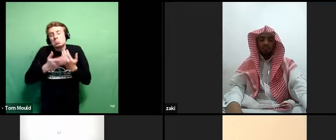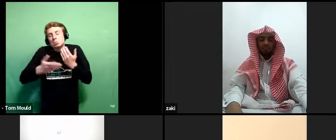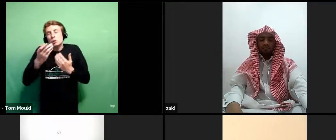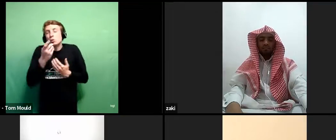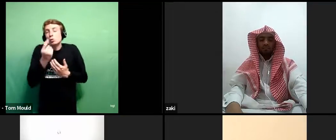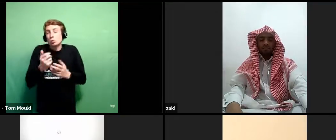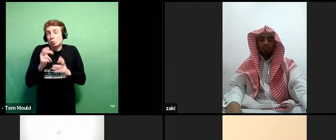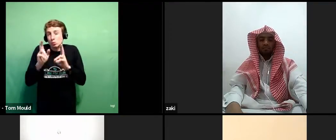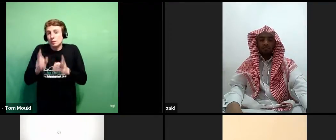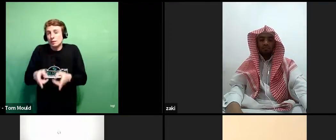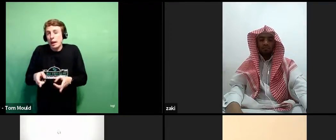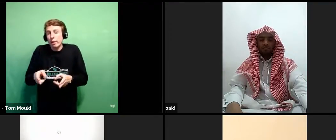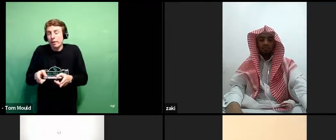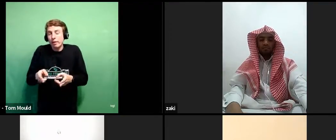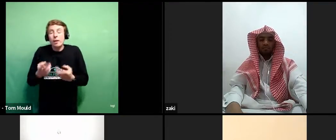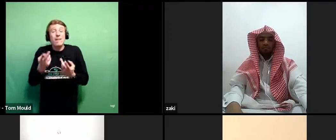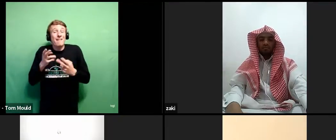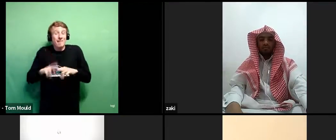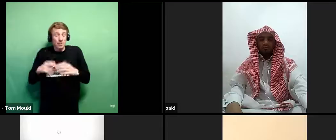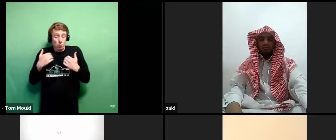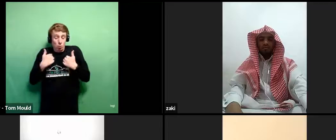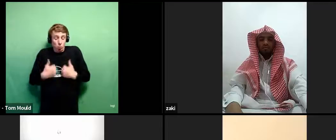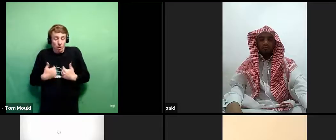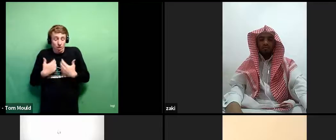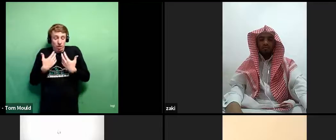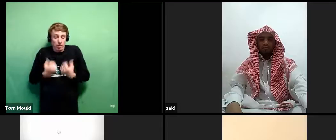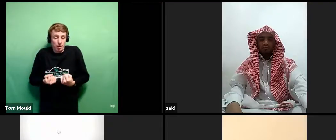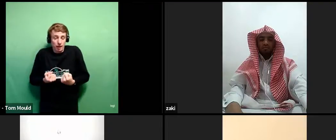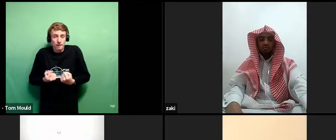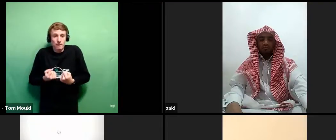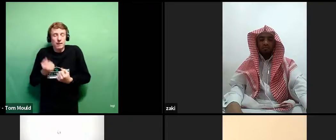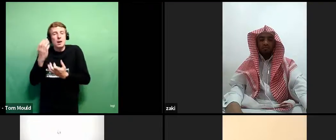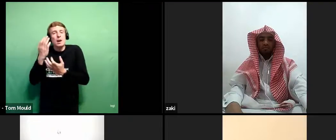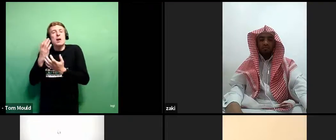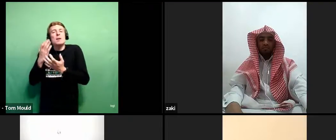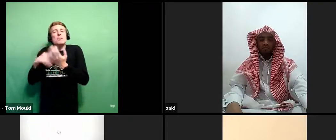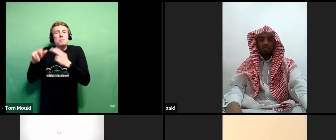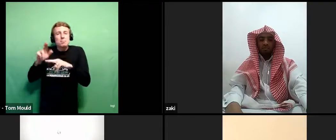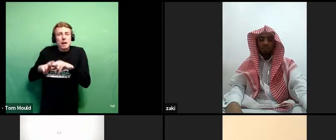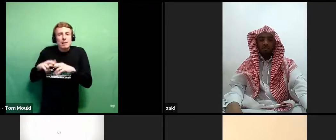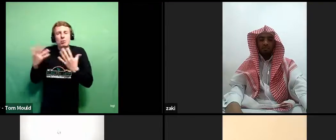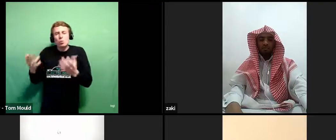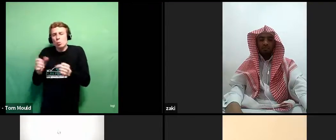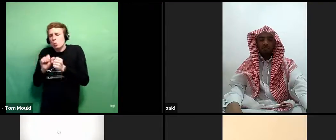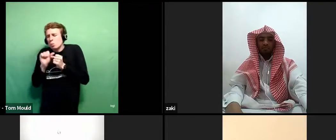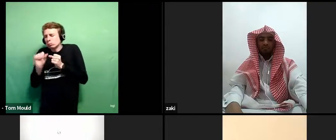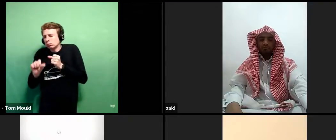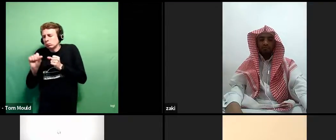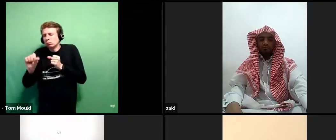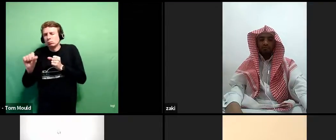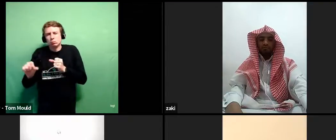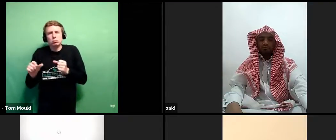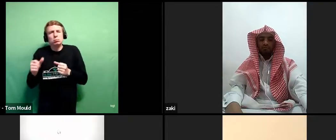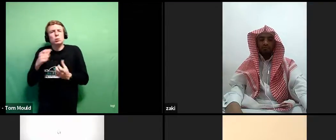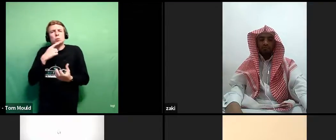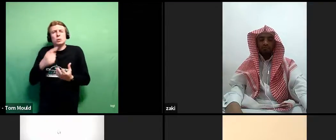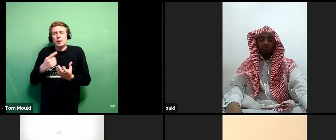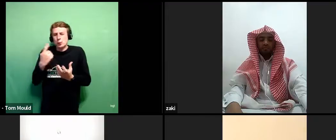to parents and next of kin, according to reasonable manners. This is the duty upon the pious.